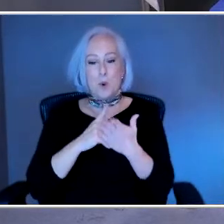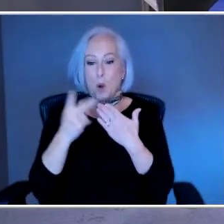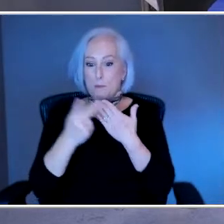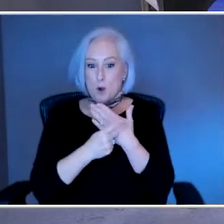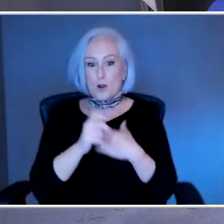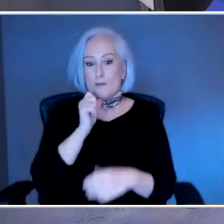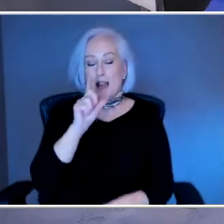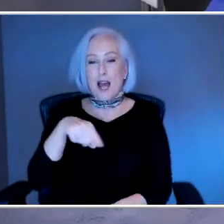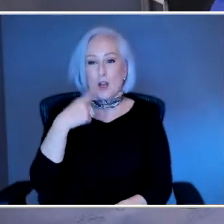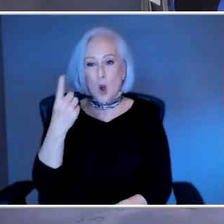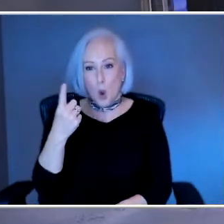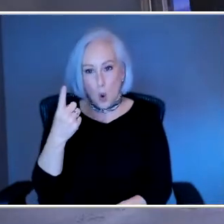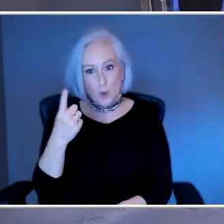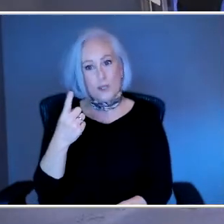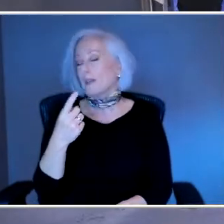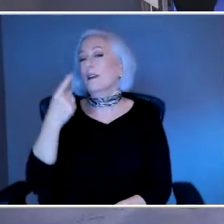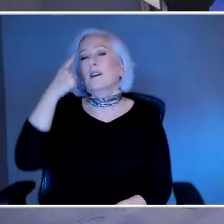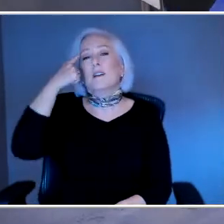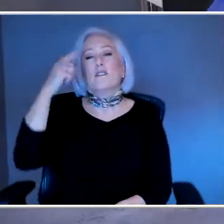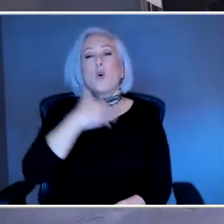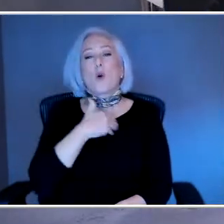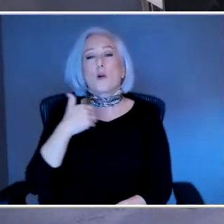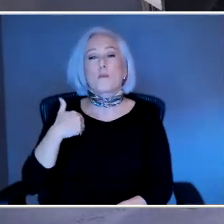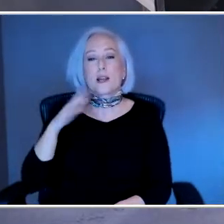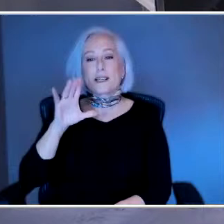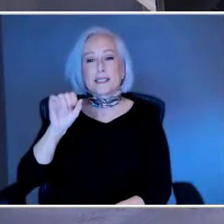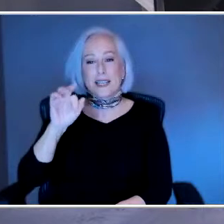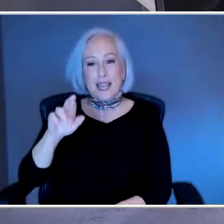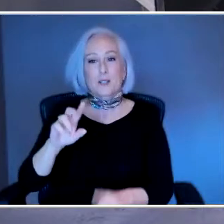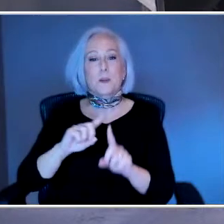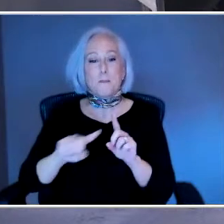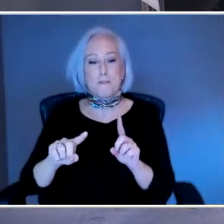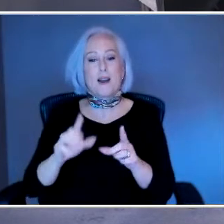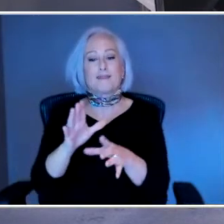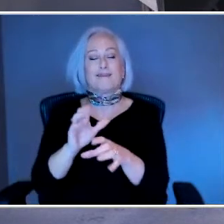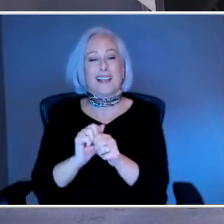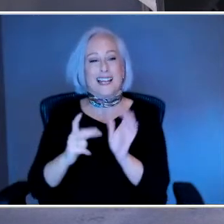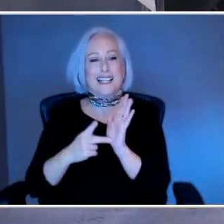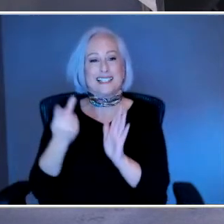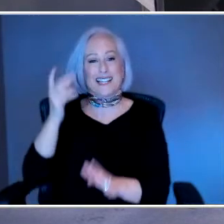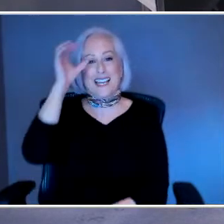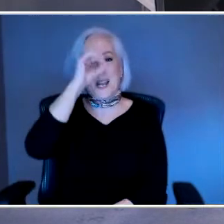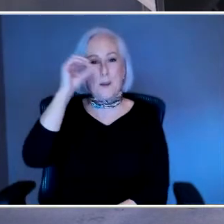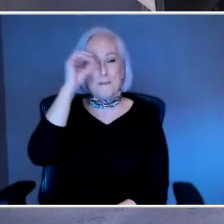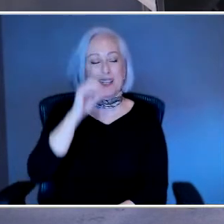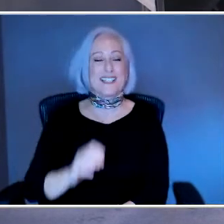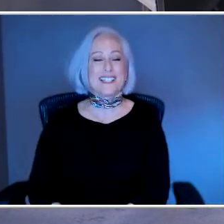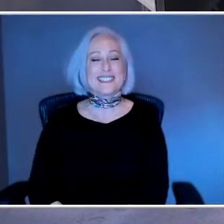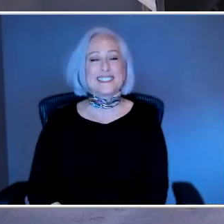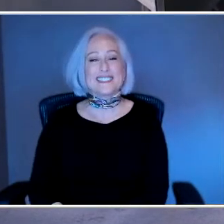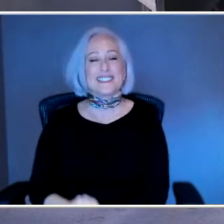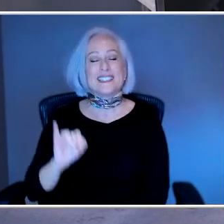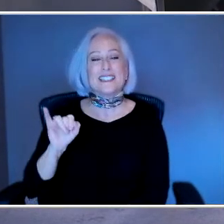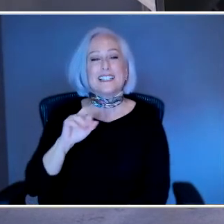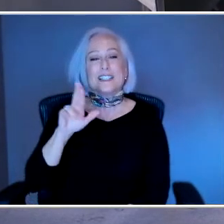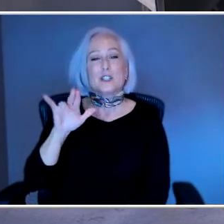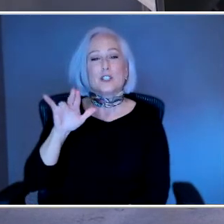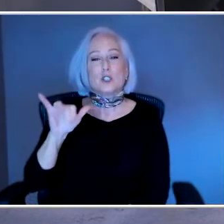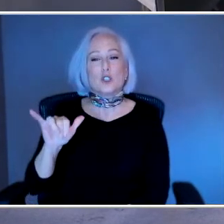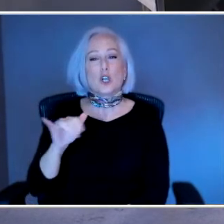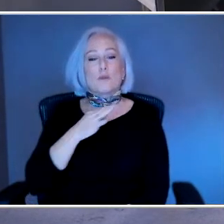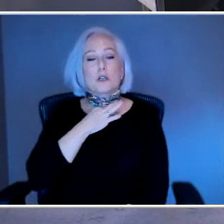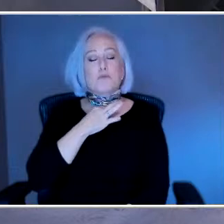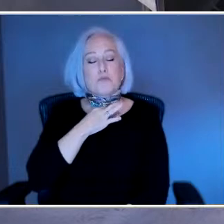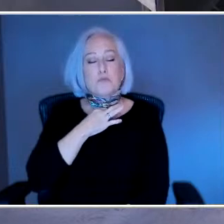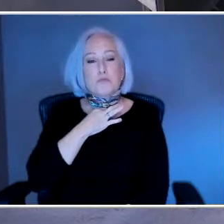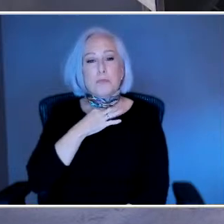but the importance of getting that second opinion. And a question from Jeremy, are there cancer behaviors that tip you off that